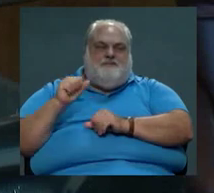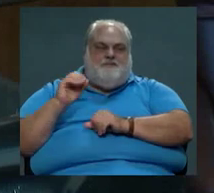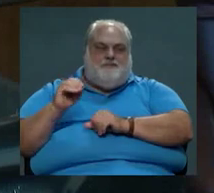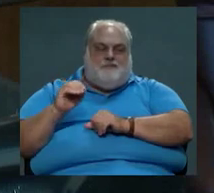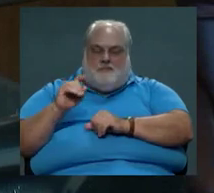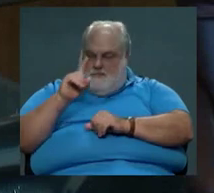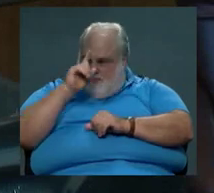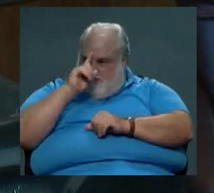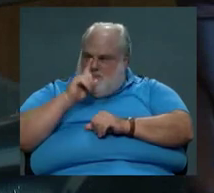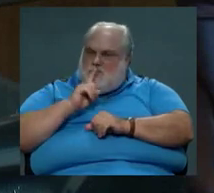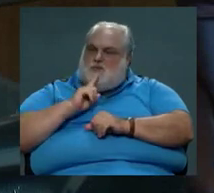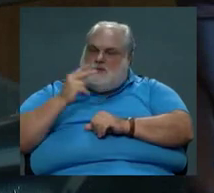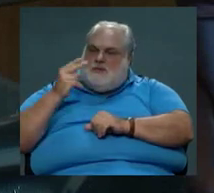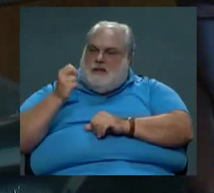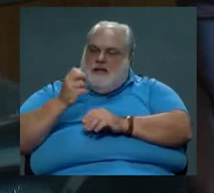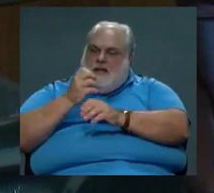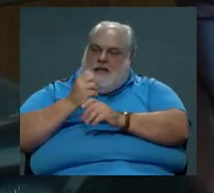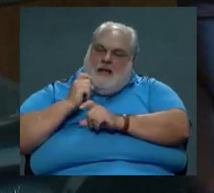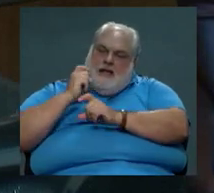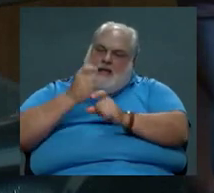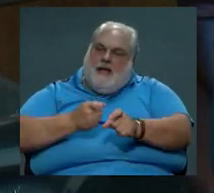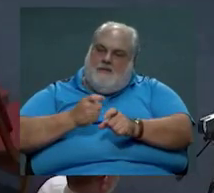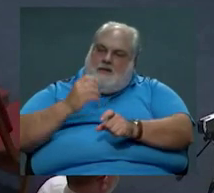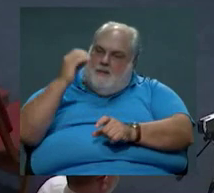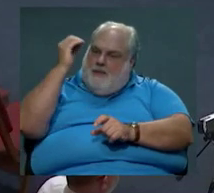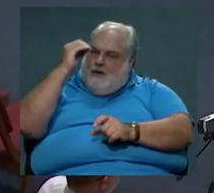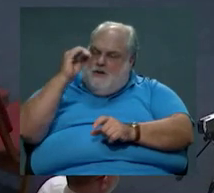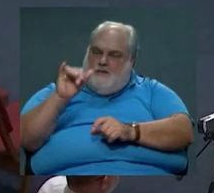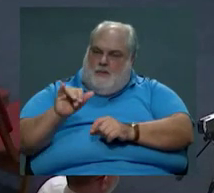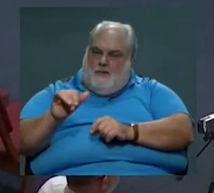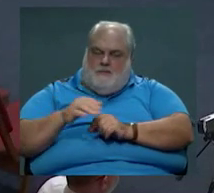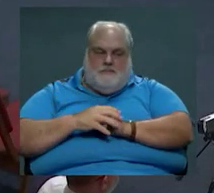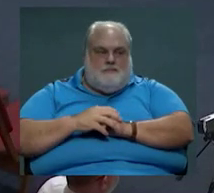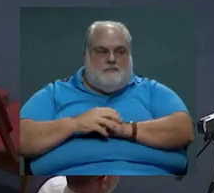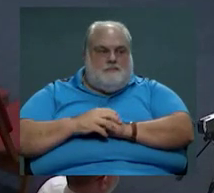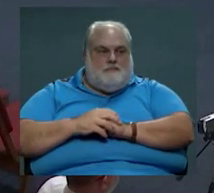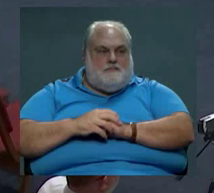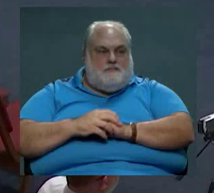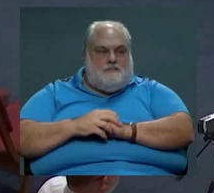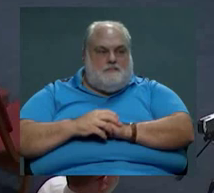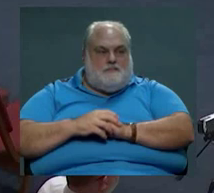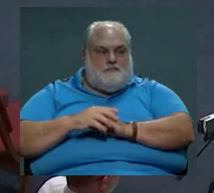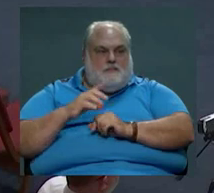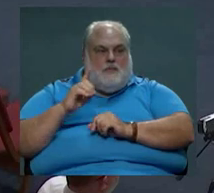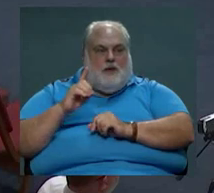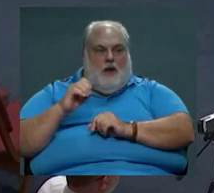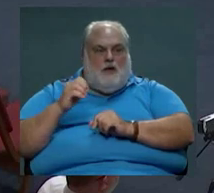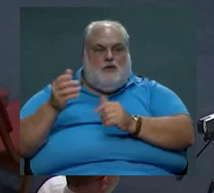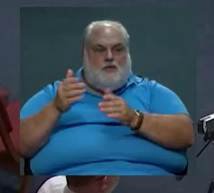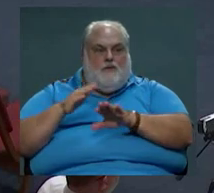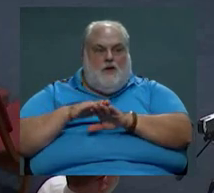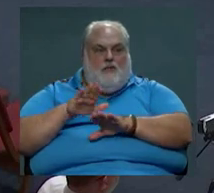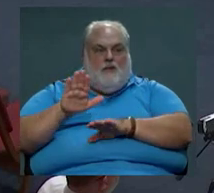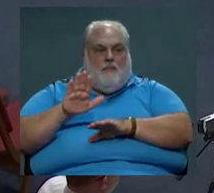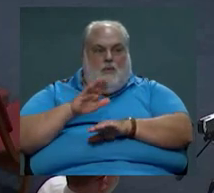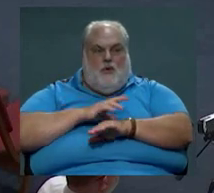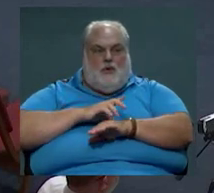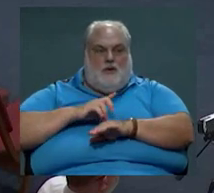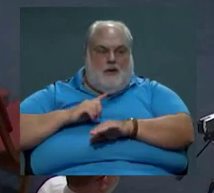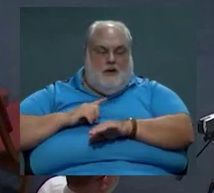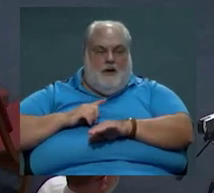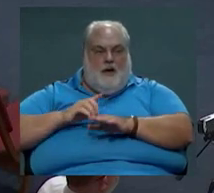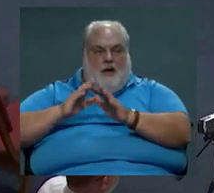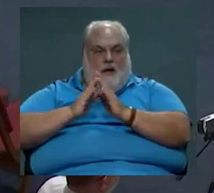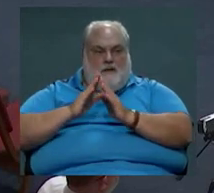I'll make sure that he gives his opinion on that as well. And do you serve on their board? I do serve on their board. And I was